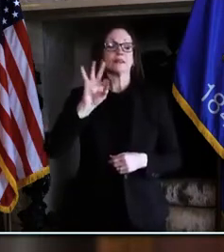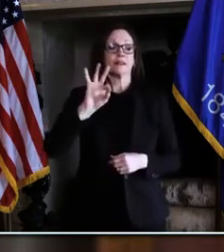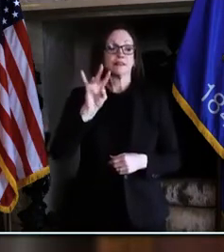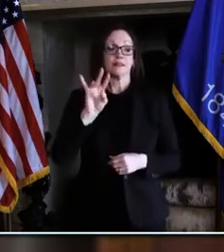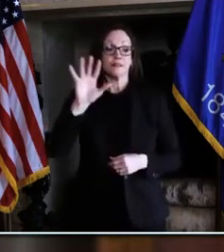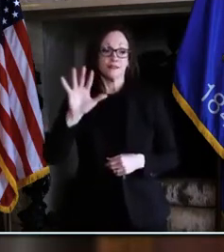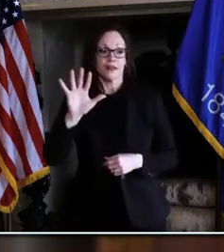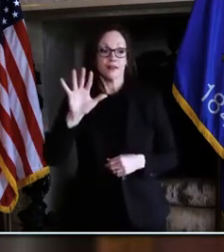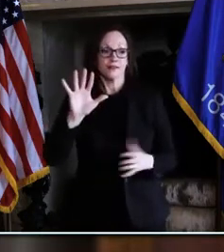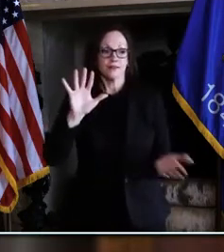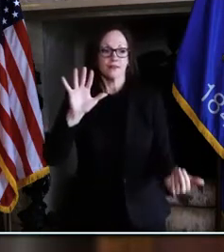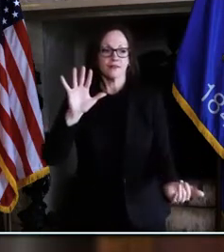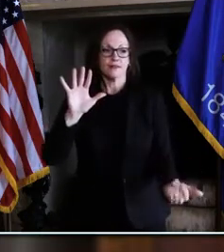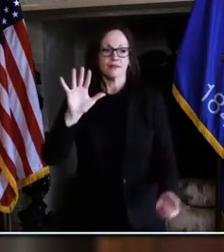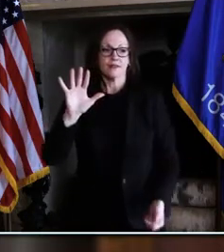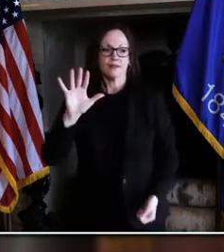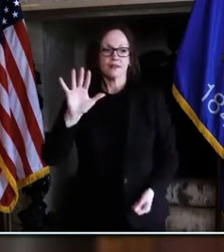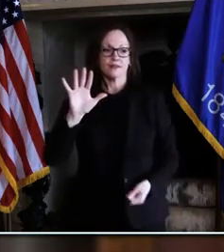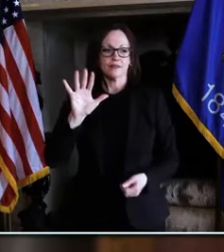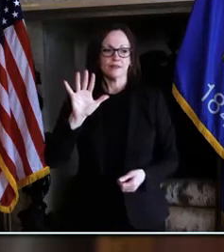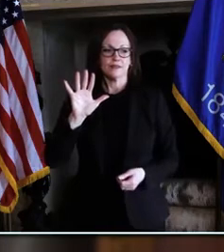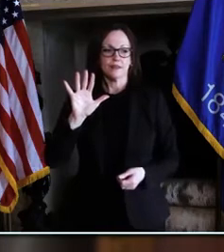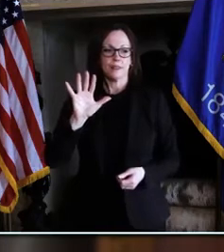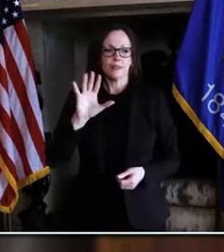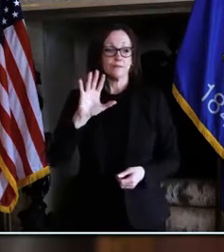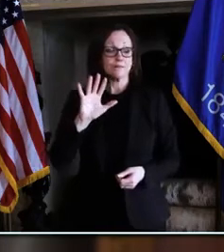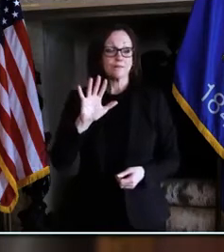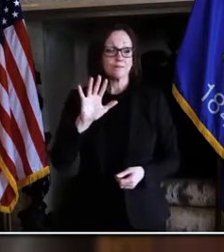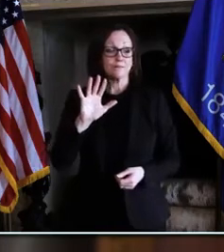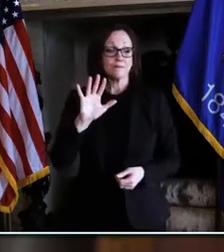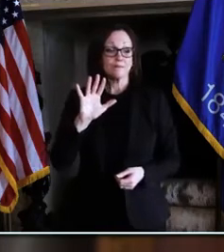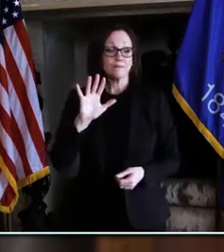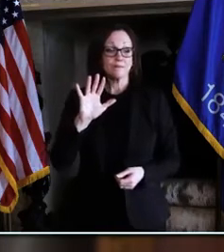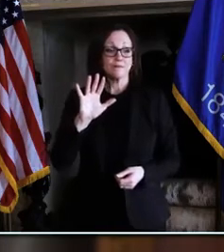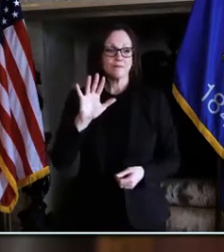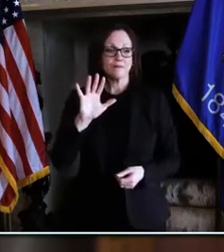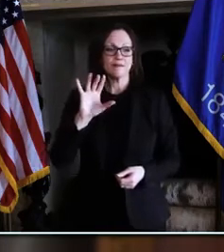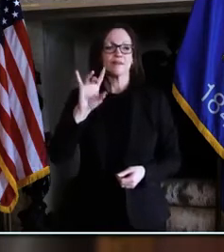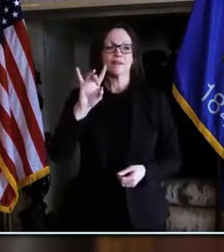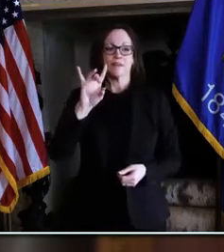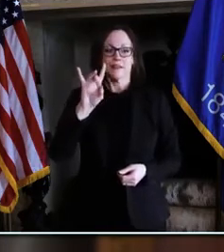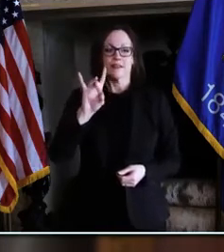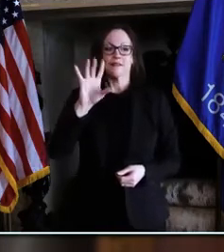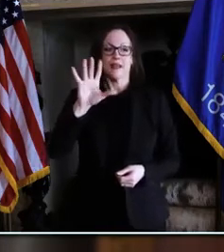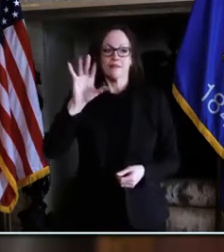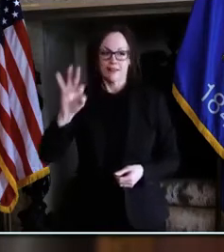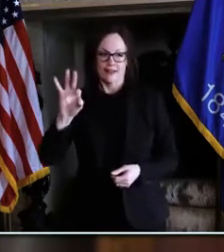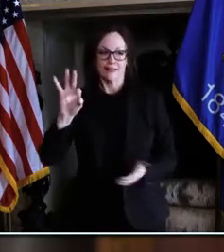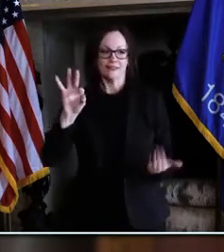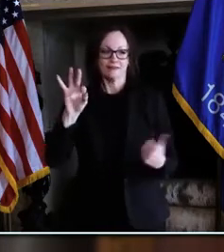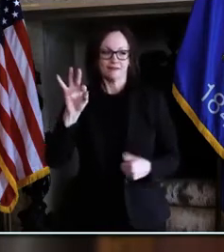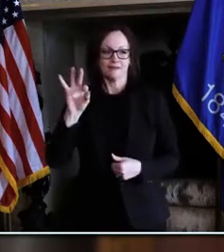985-5990 to speak with a trained crisis counselor or text "Talk with Us" to